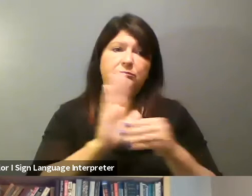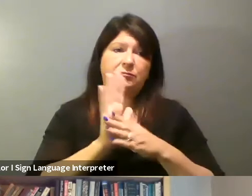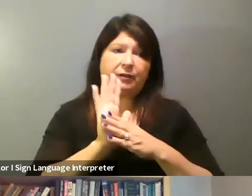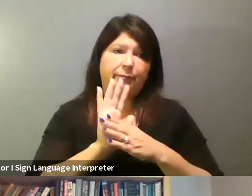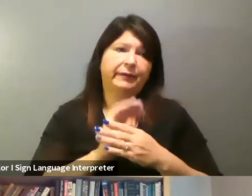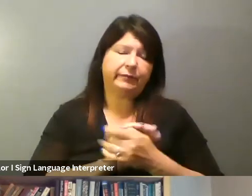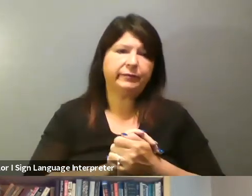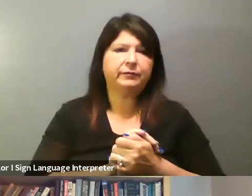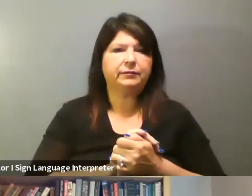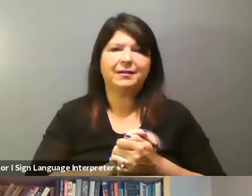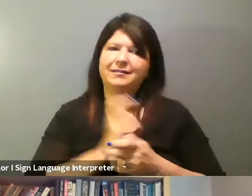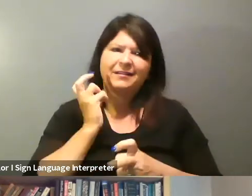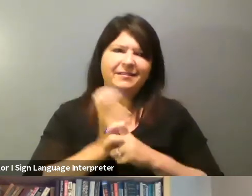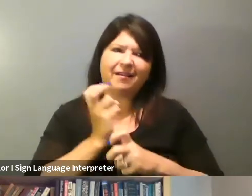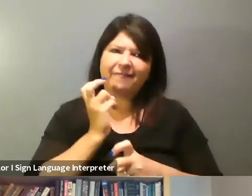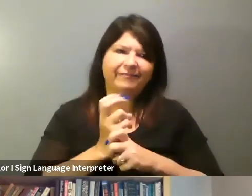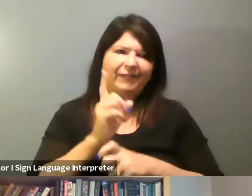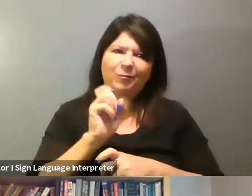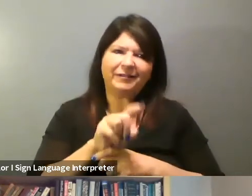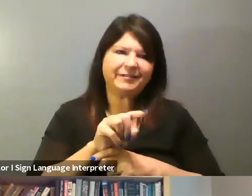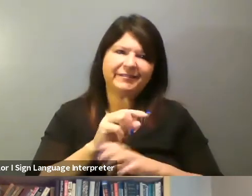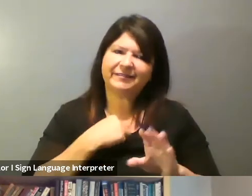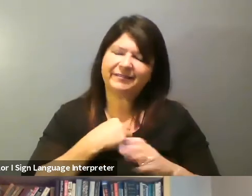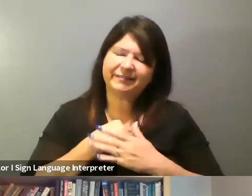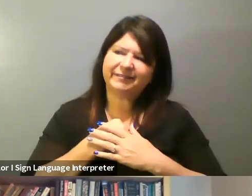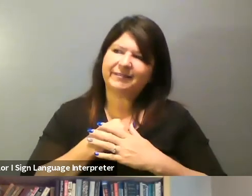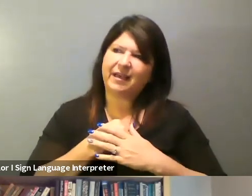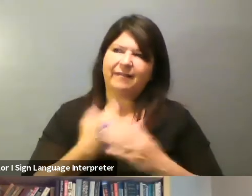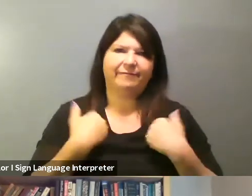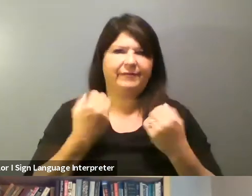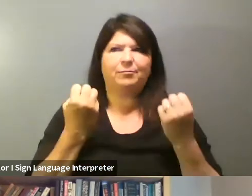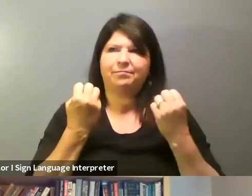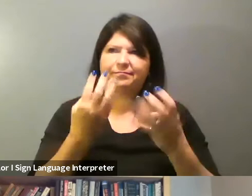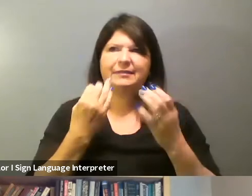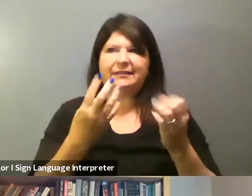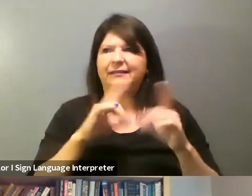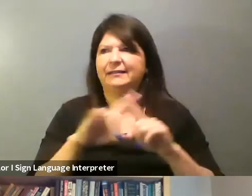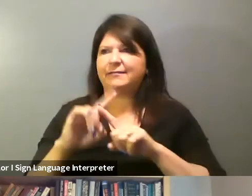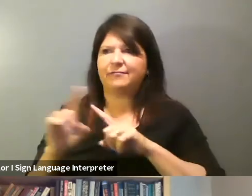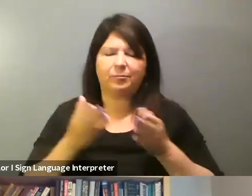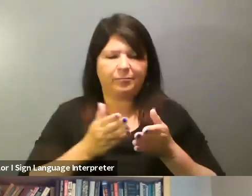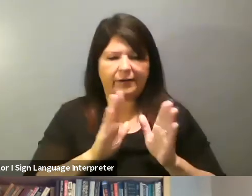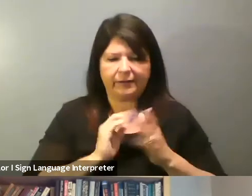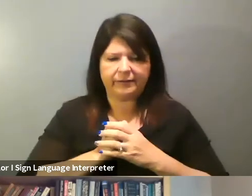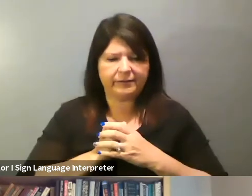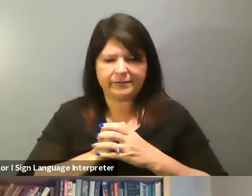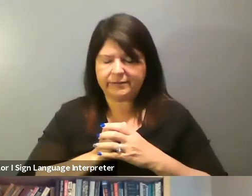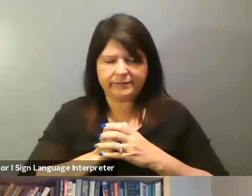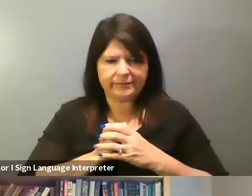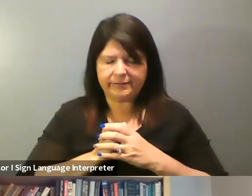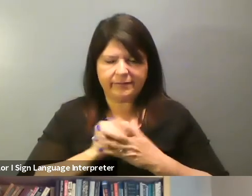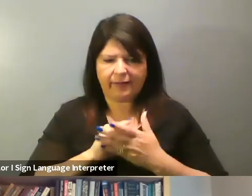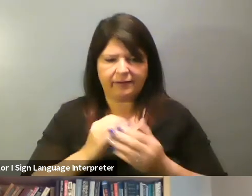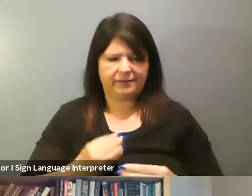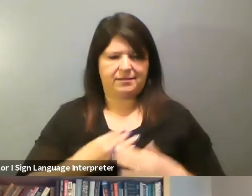I feel this is hard to answer, even though it's I have so many different ways of drawing inspiration. But for this film